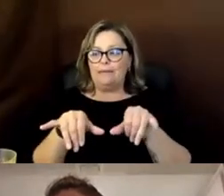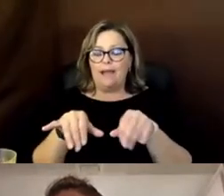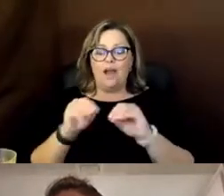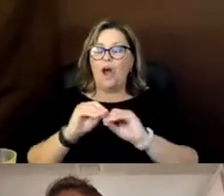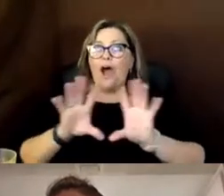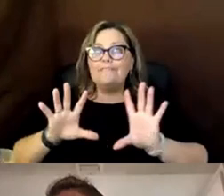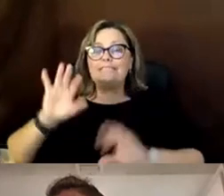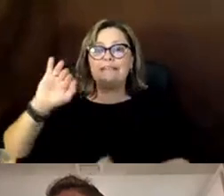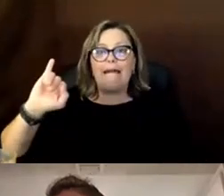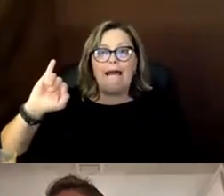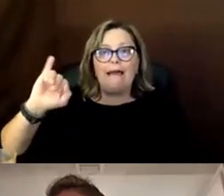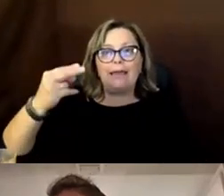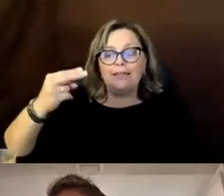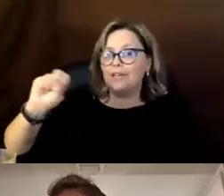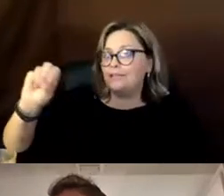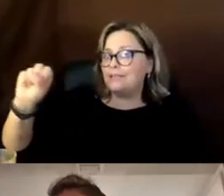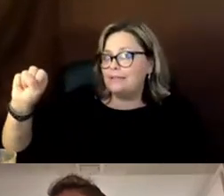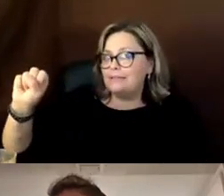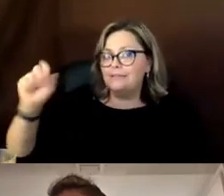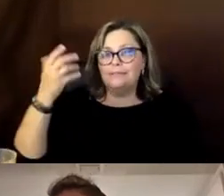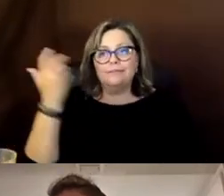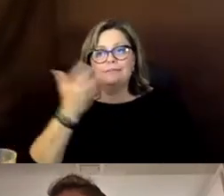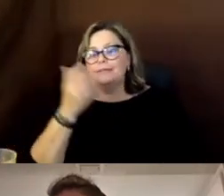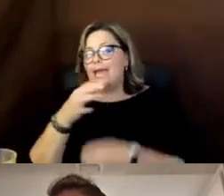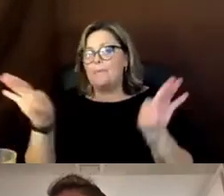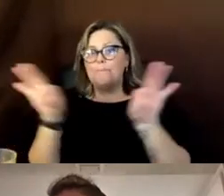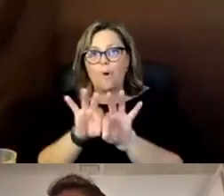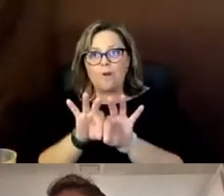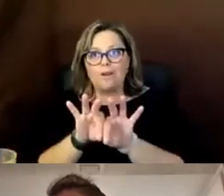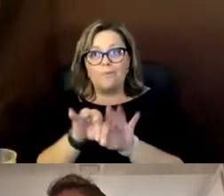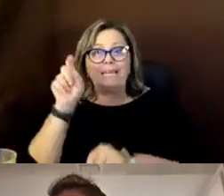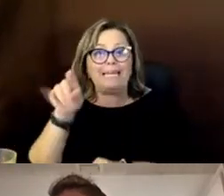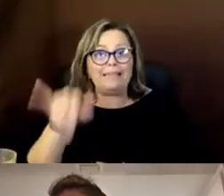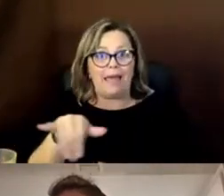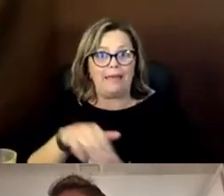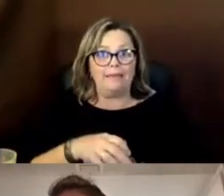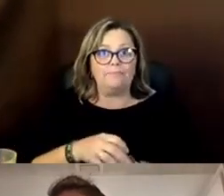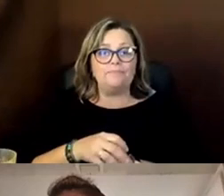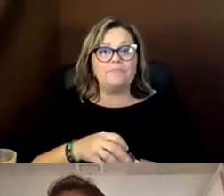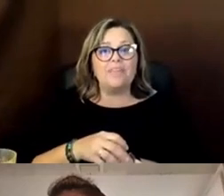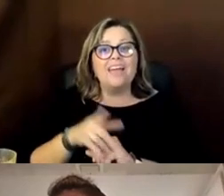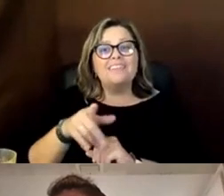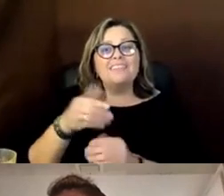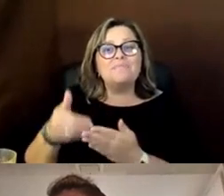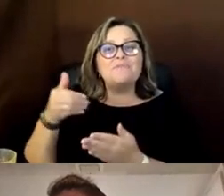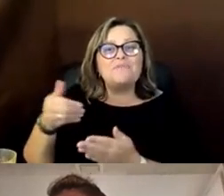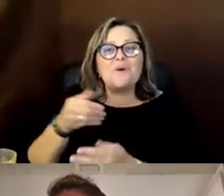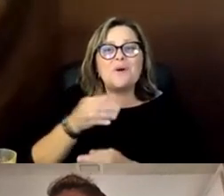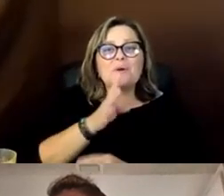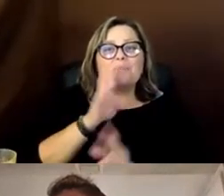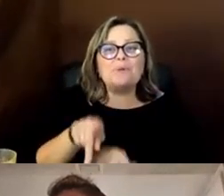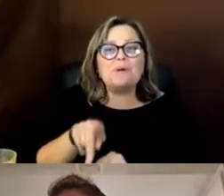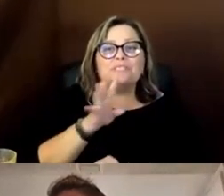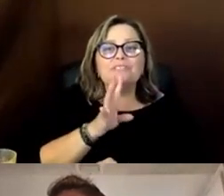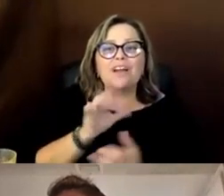need IHSS, in my opinion, to expand. I was excited to hear the previous speaker talking about